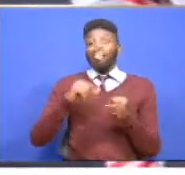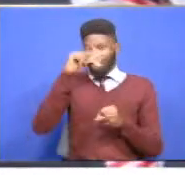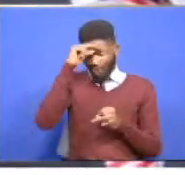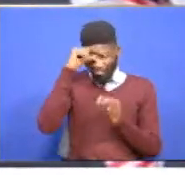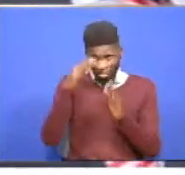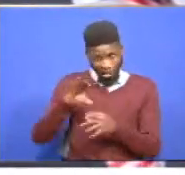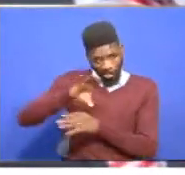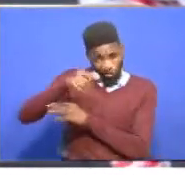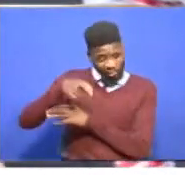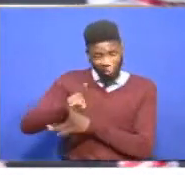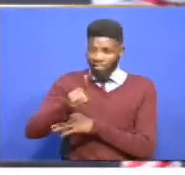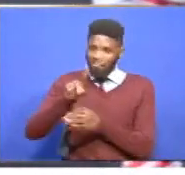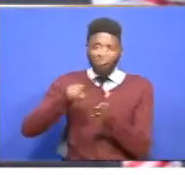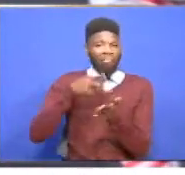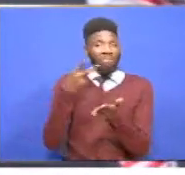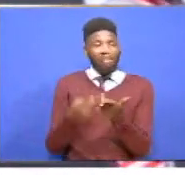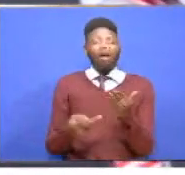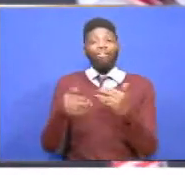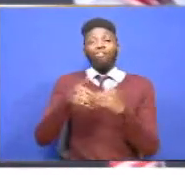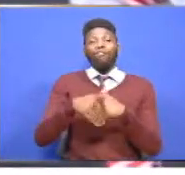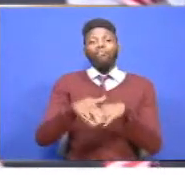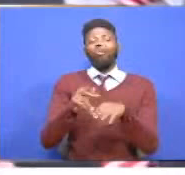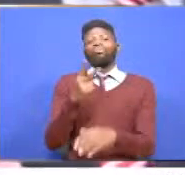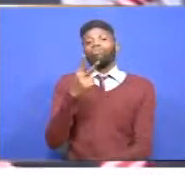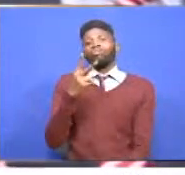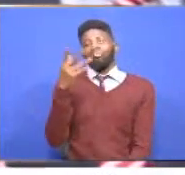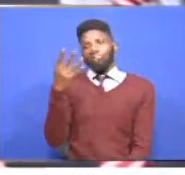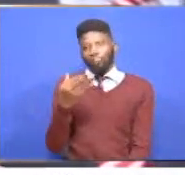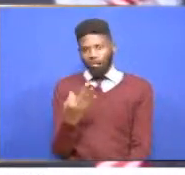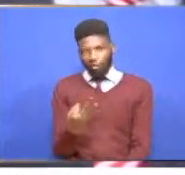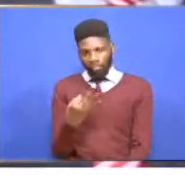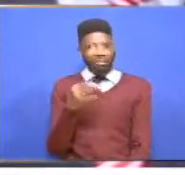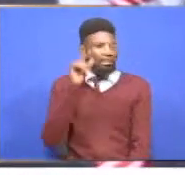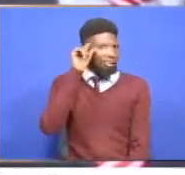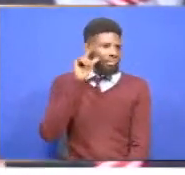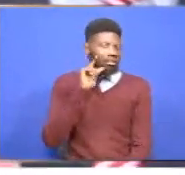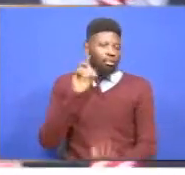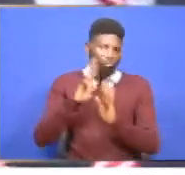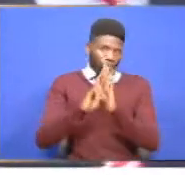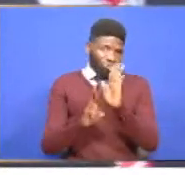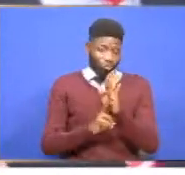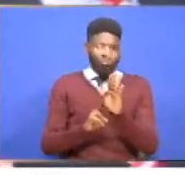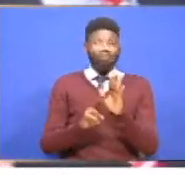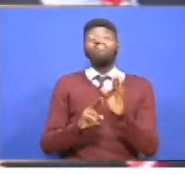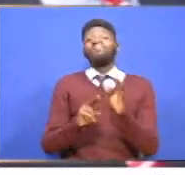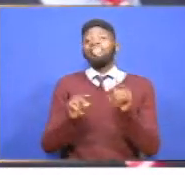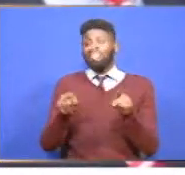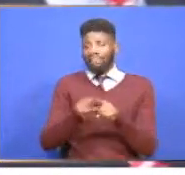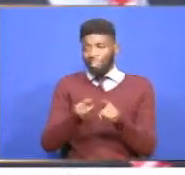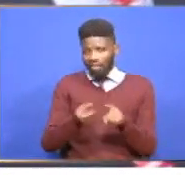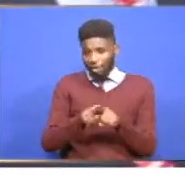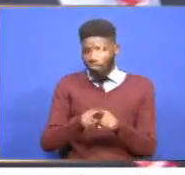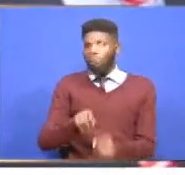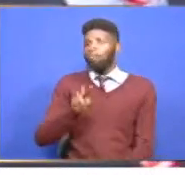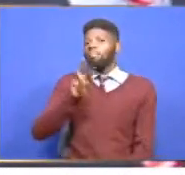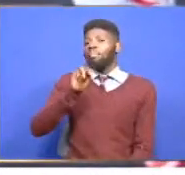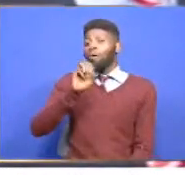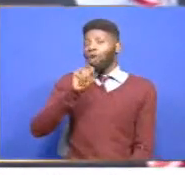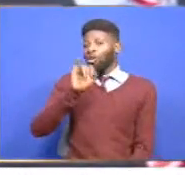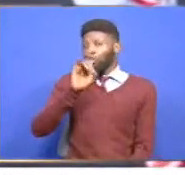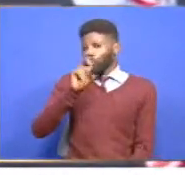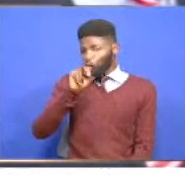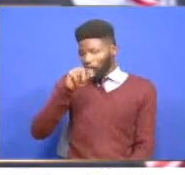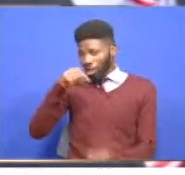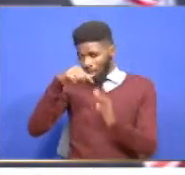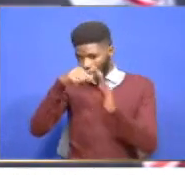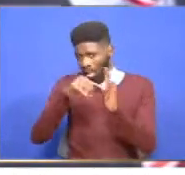to adhere to the two-thirds gender rule. In the motion, which I will be speaking to the leader of the majority